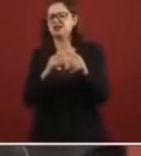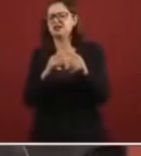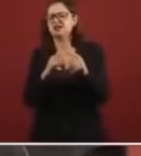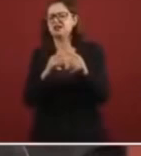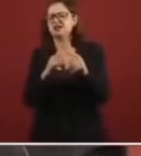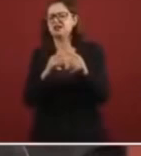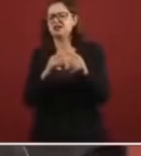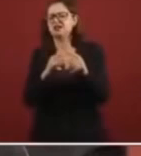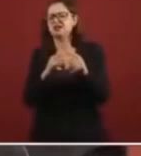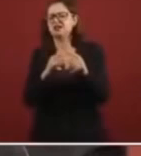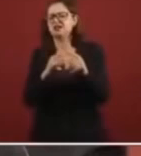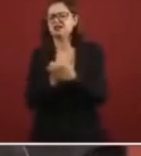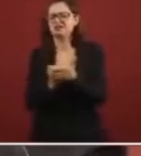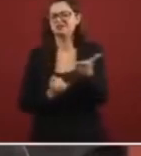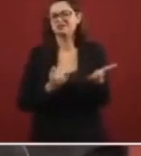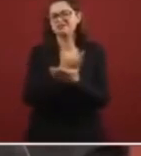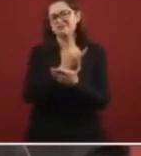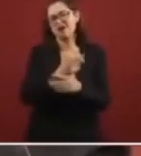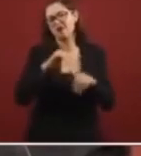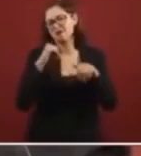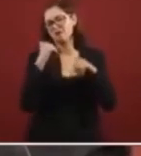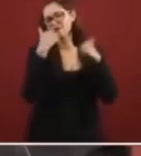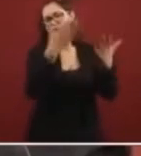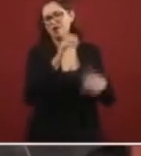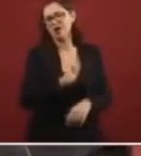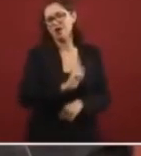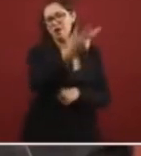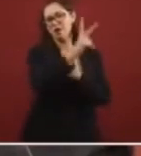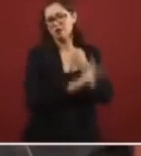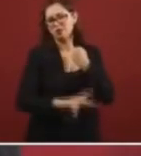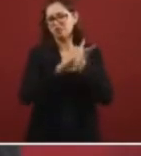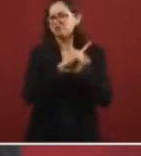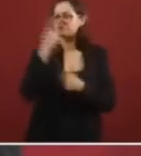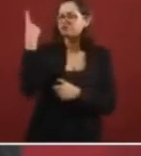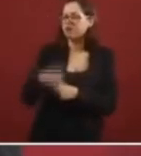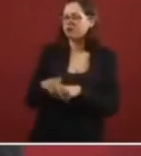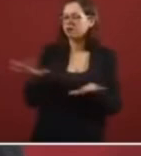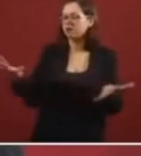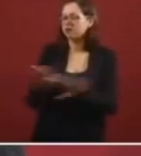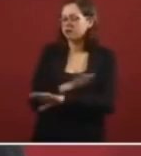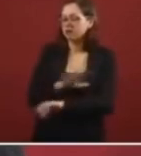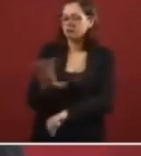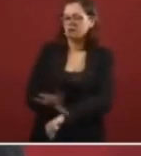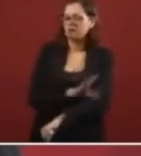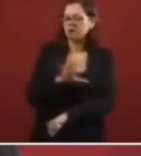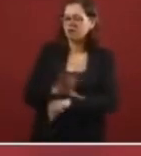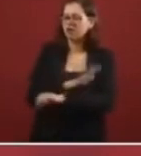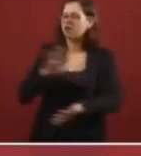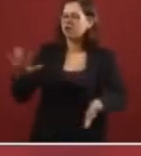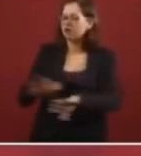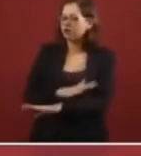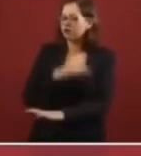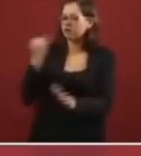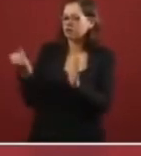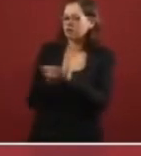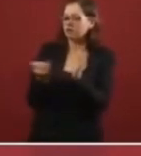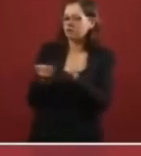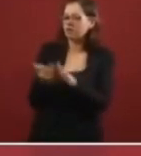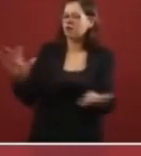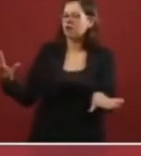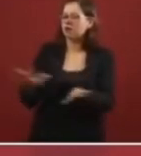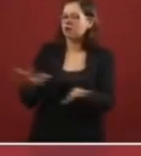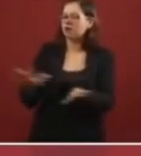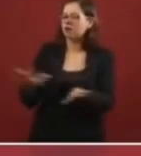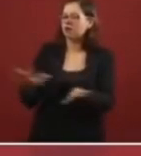external sources. Reforma energética, energy reform, fiscal, the